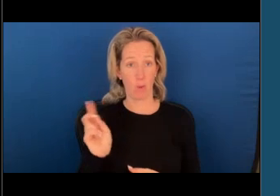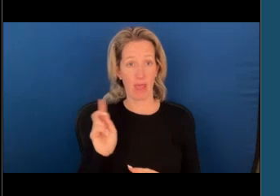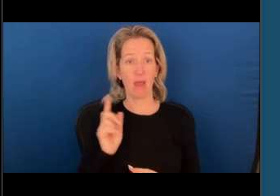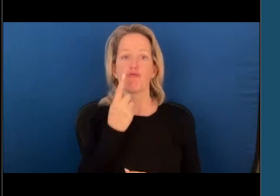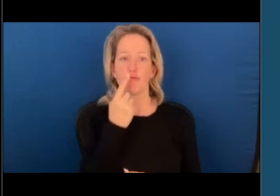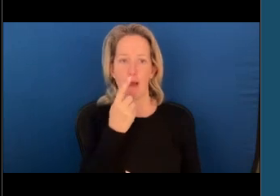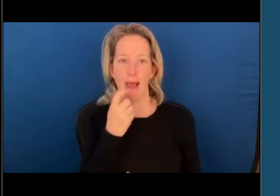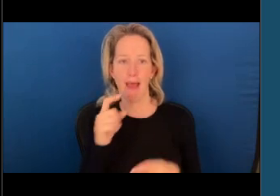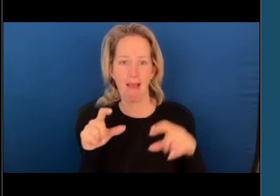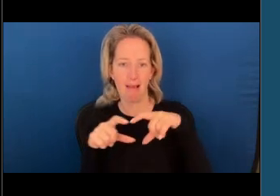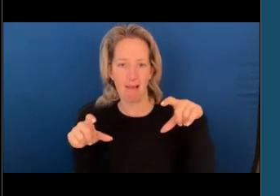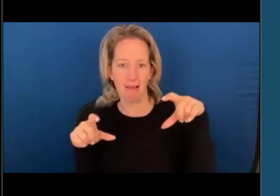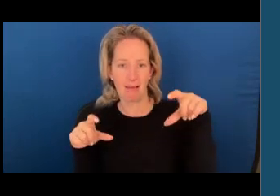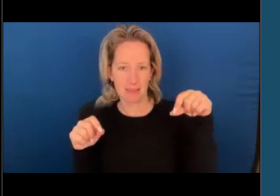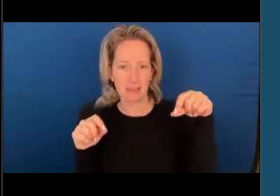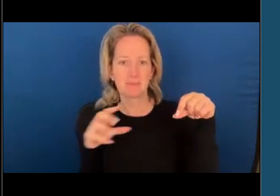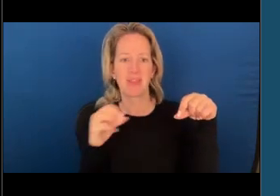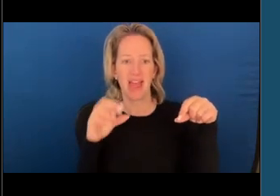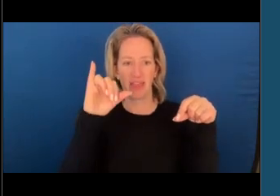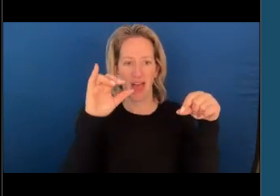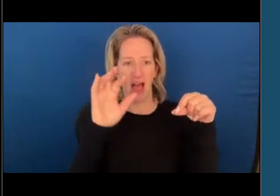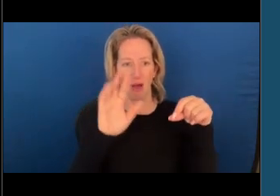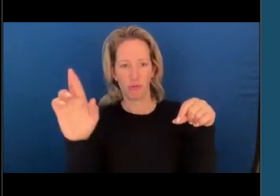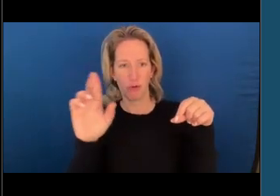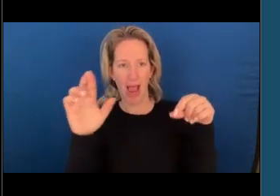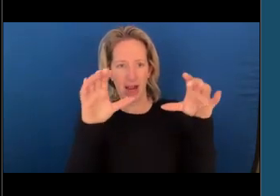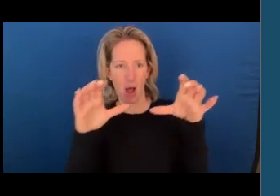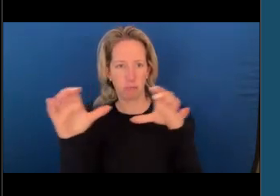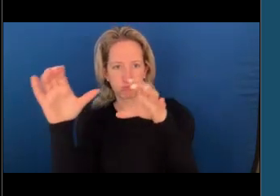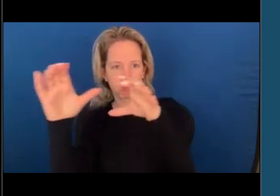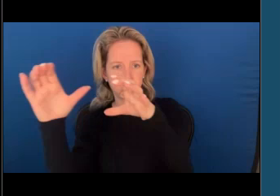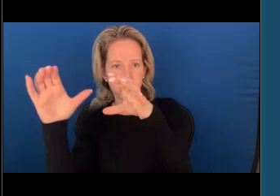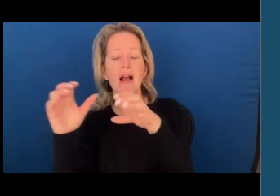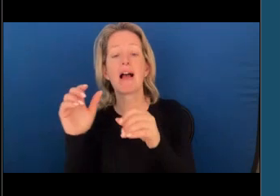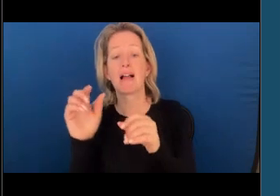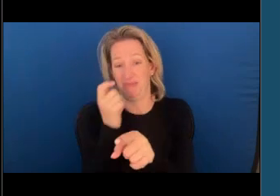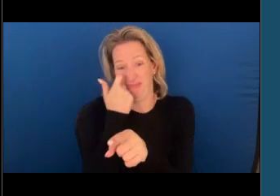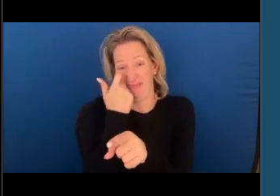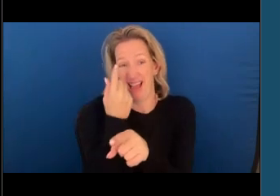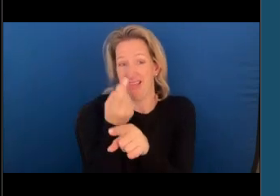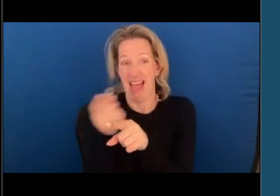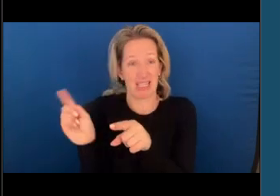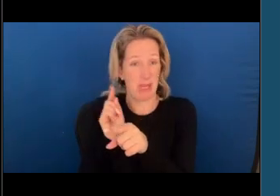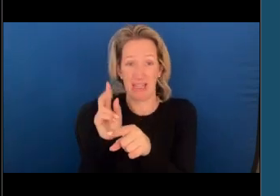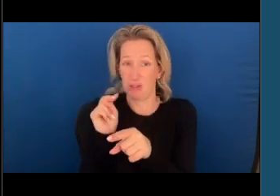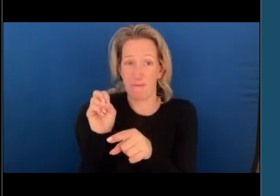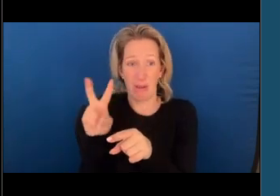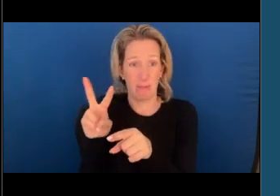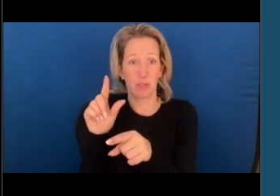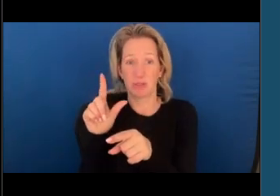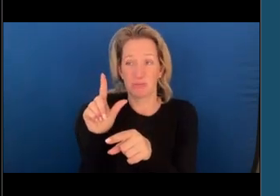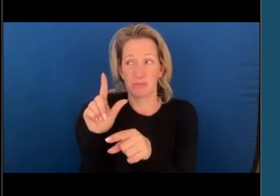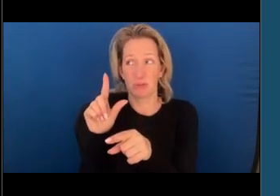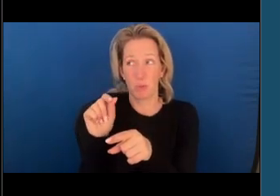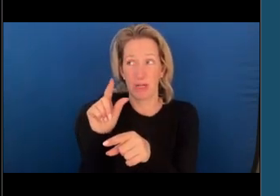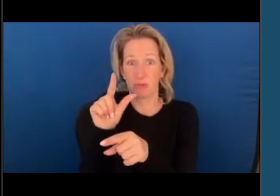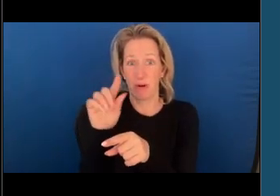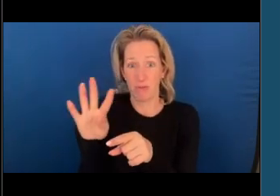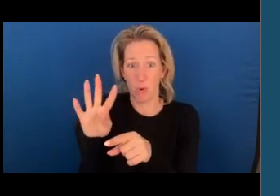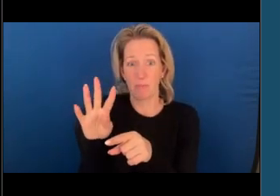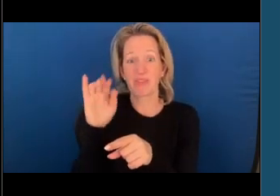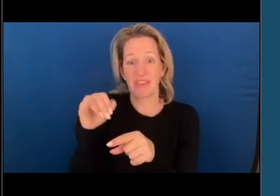the model concentration of the garbage patch just last week, November of 2024. So you can see the yellow line is just